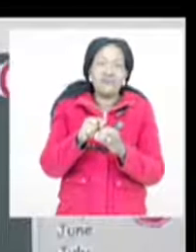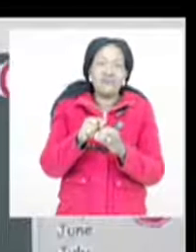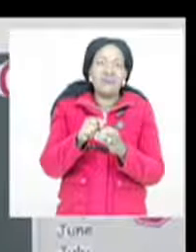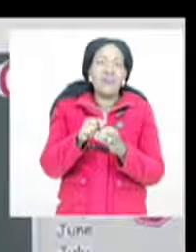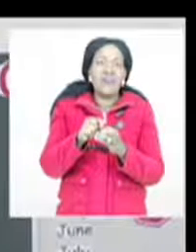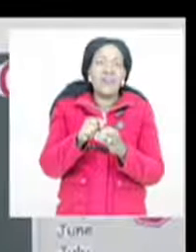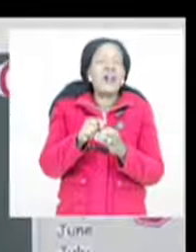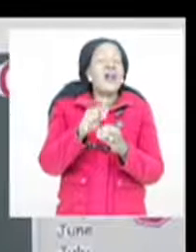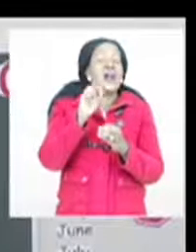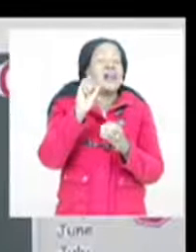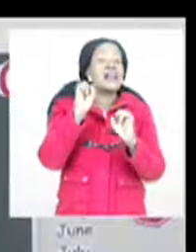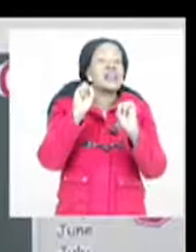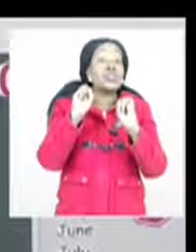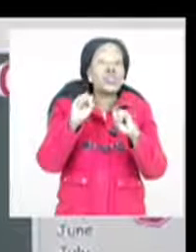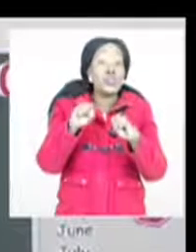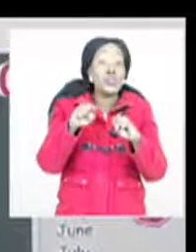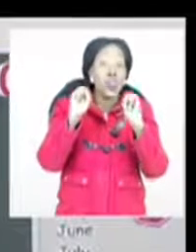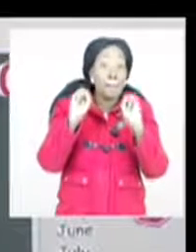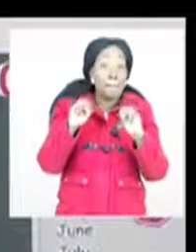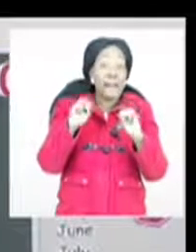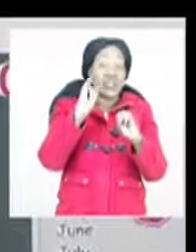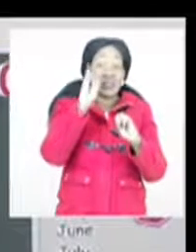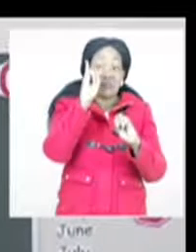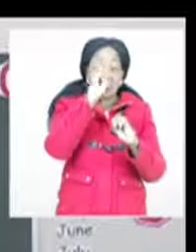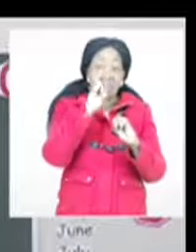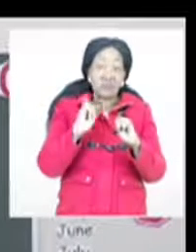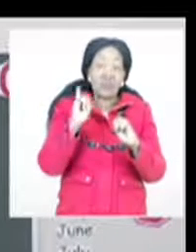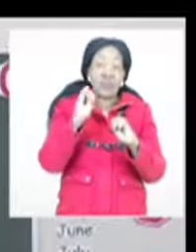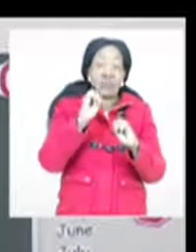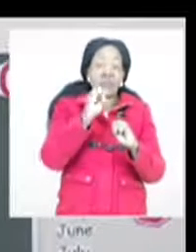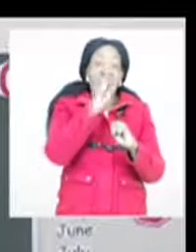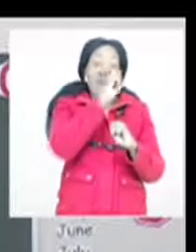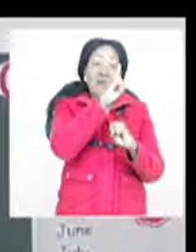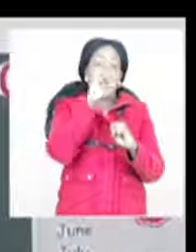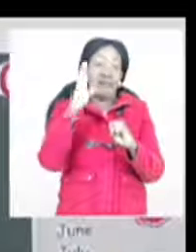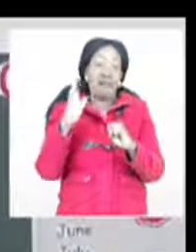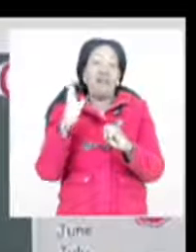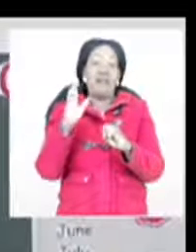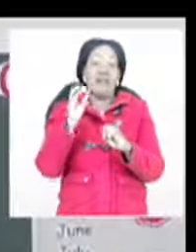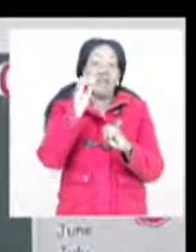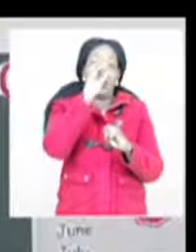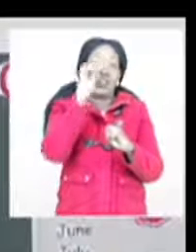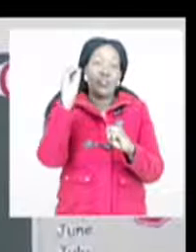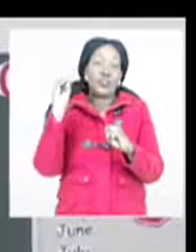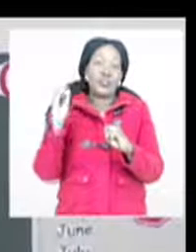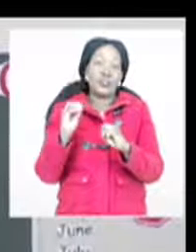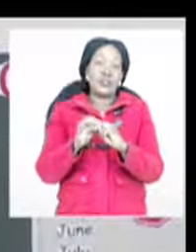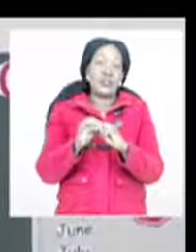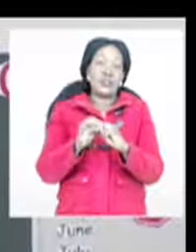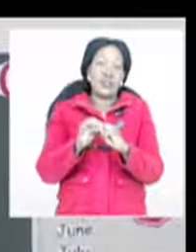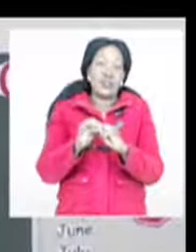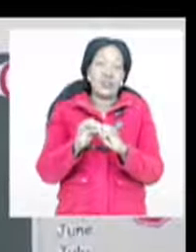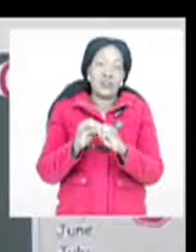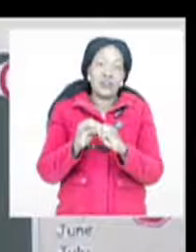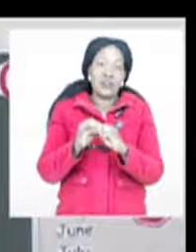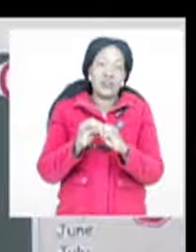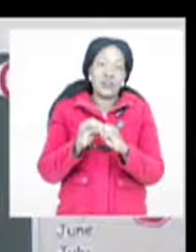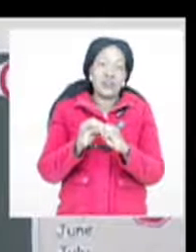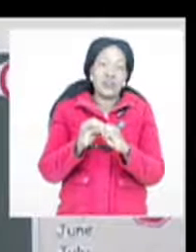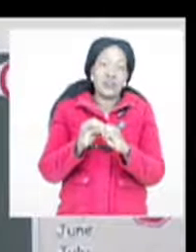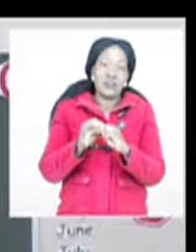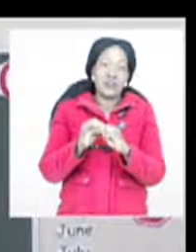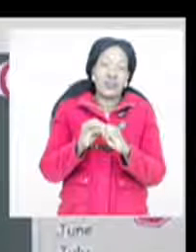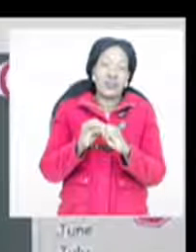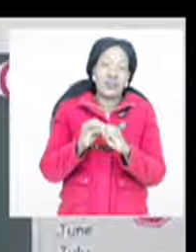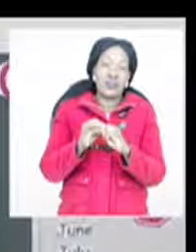draw 15 spots on the crocodile. Well, let's do it together. Let's count and see if we can get 15.